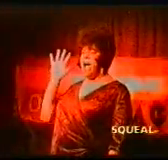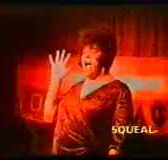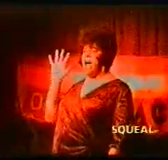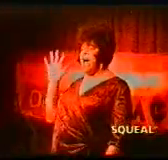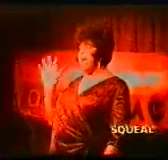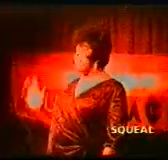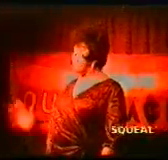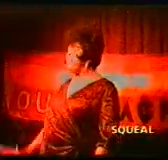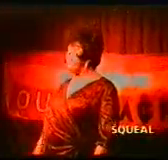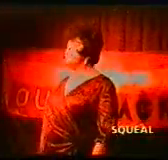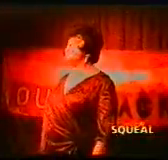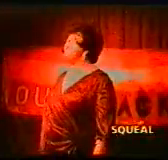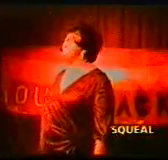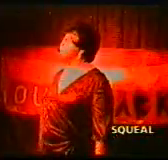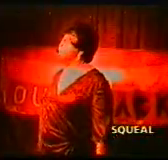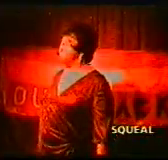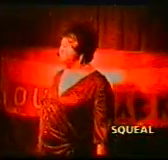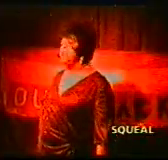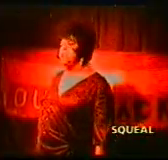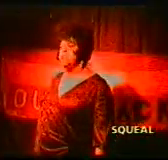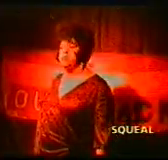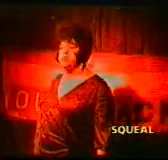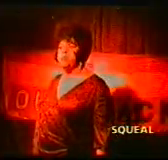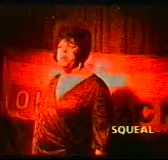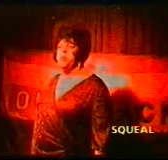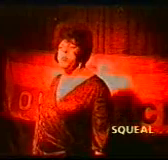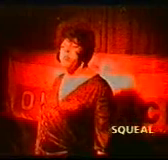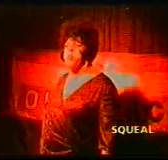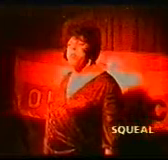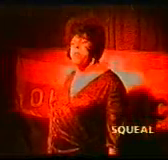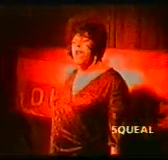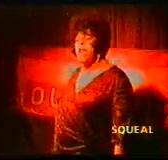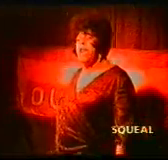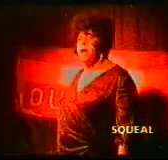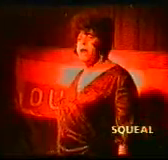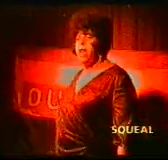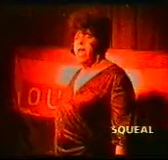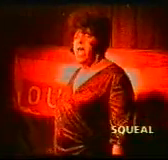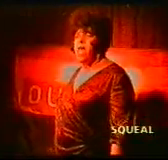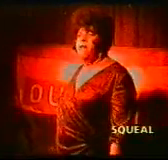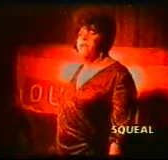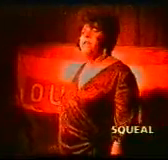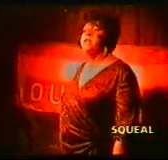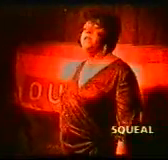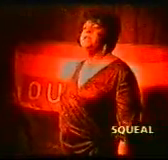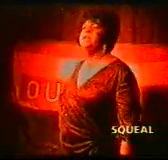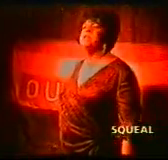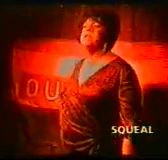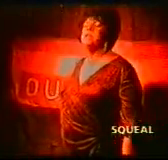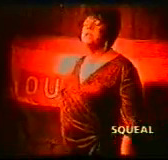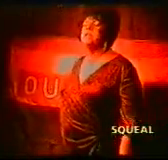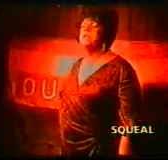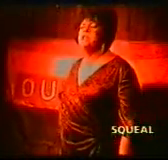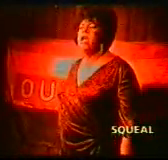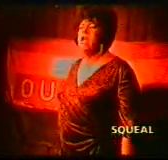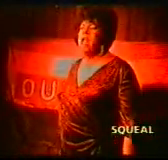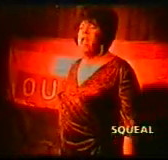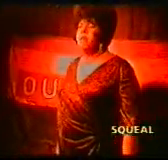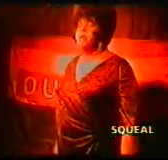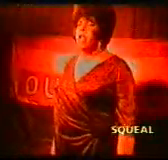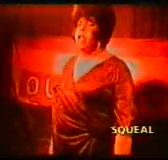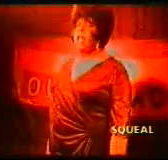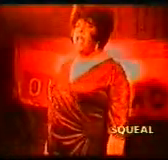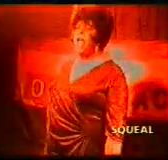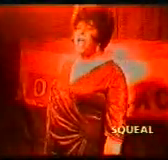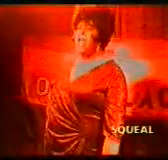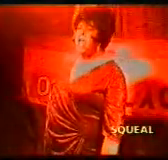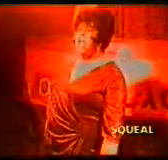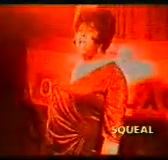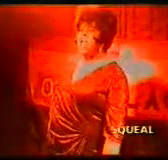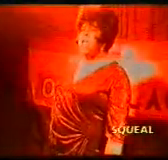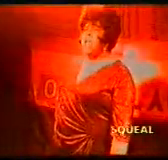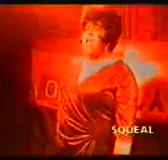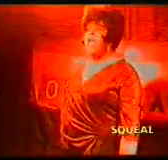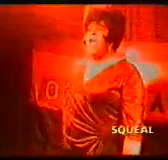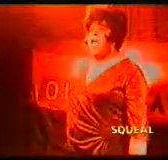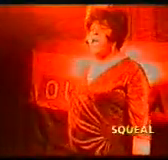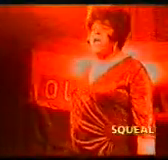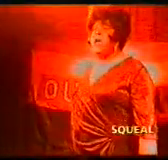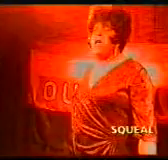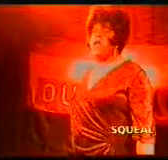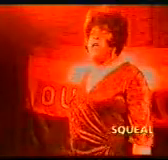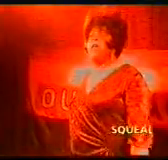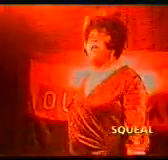love I'm coming back Let me live Let me live